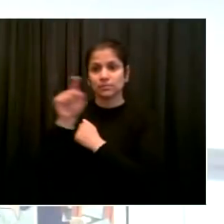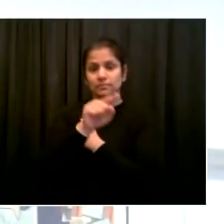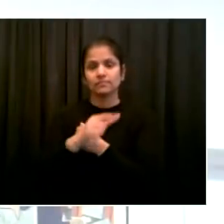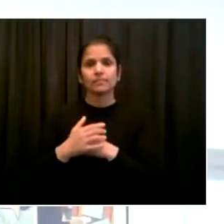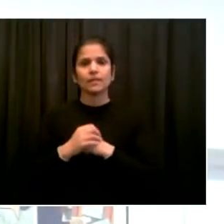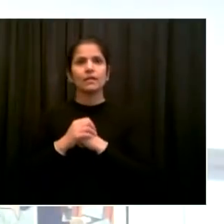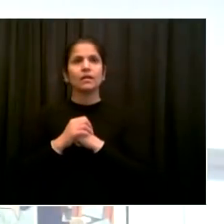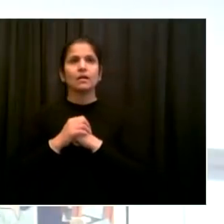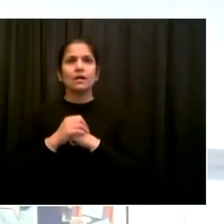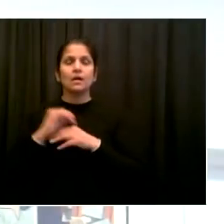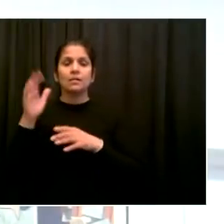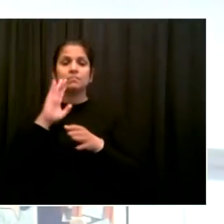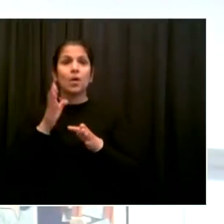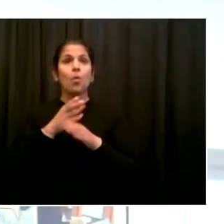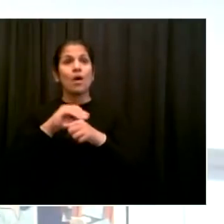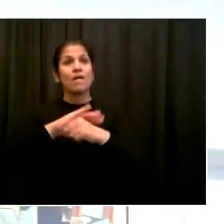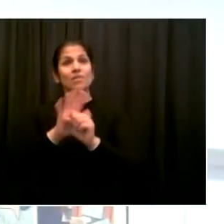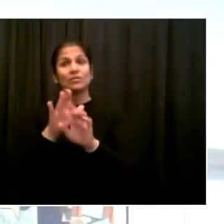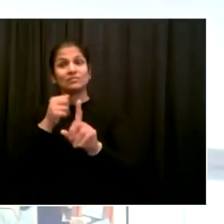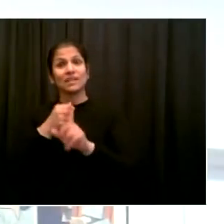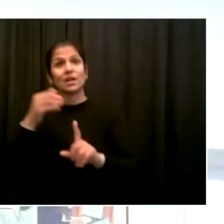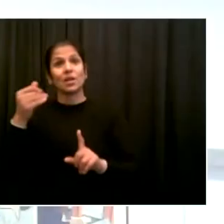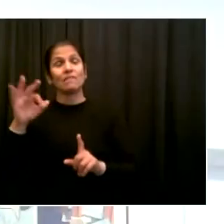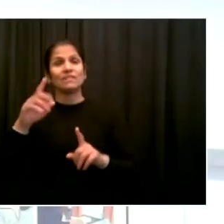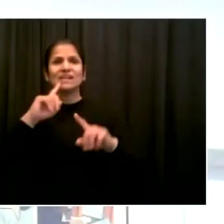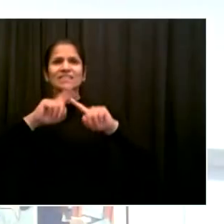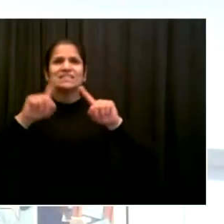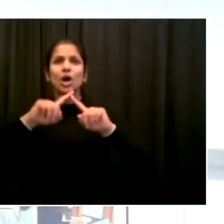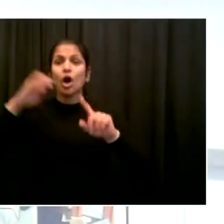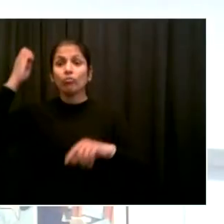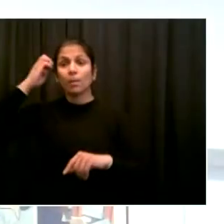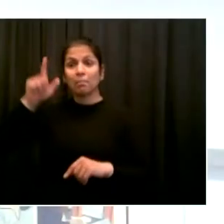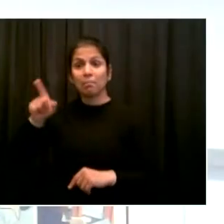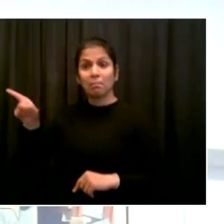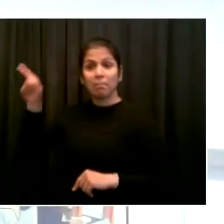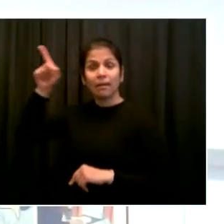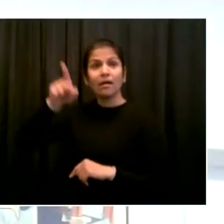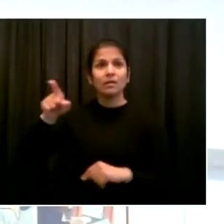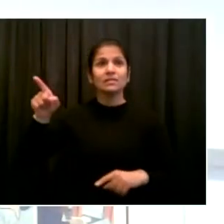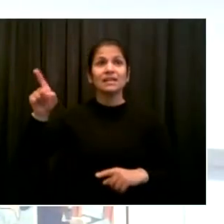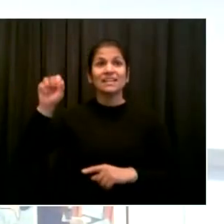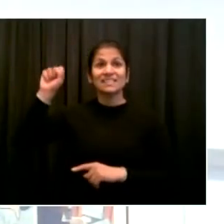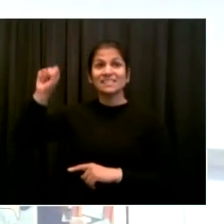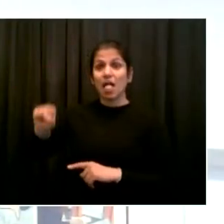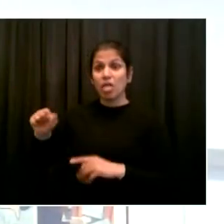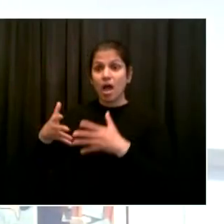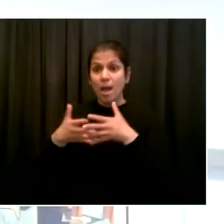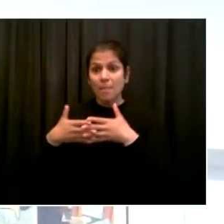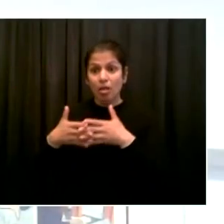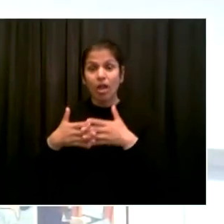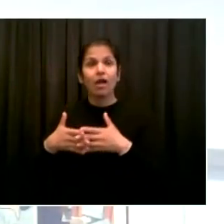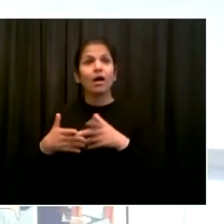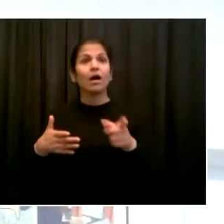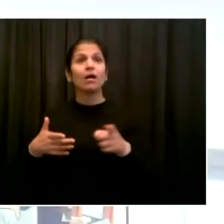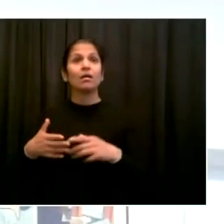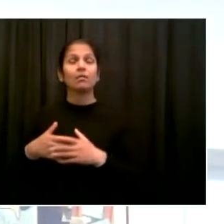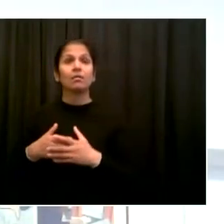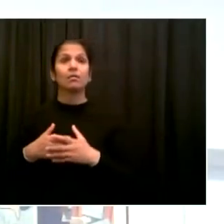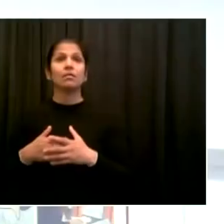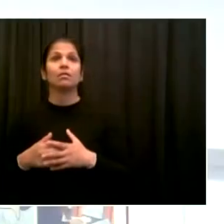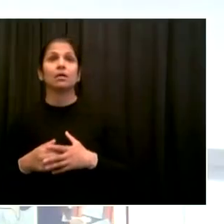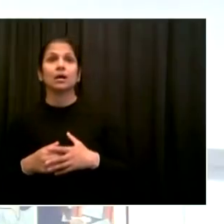outbreaks occurring in parts of Europe, in parts of South America, and there are,